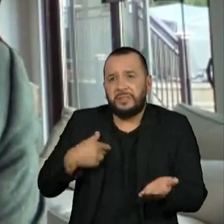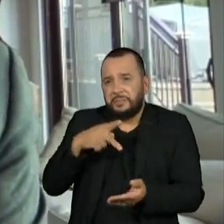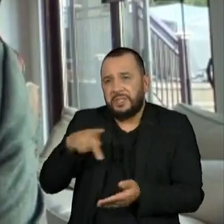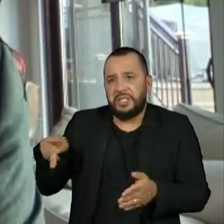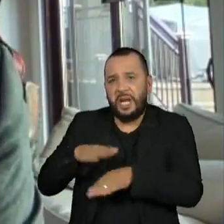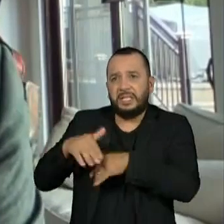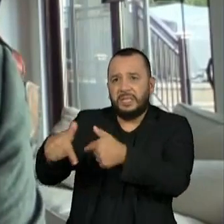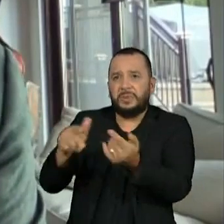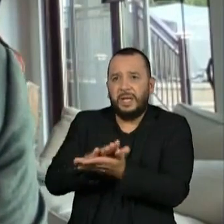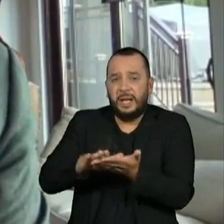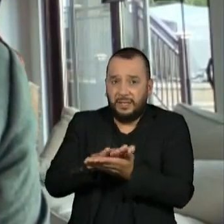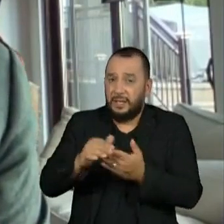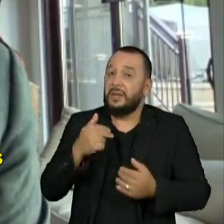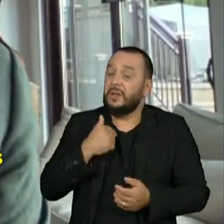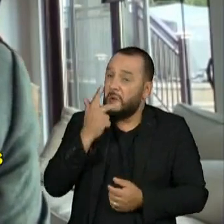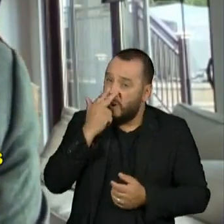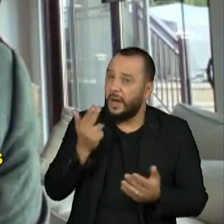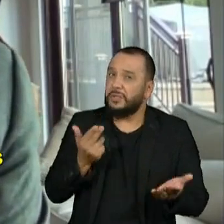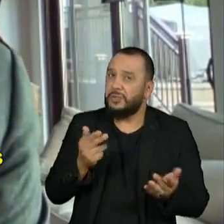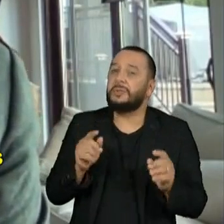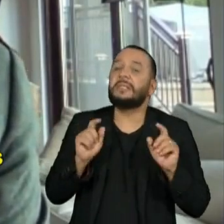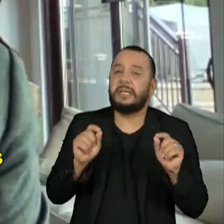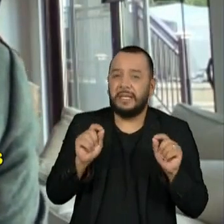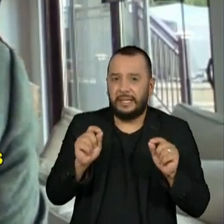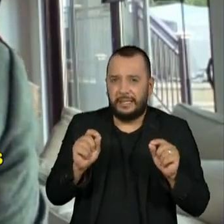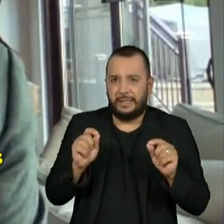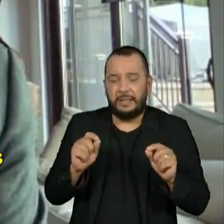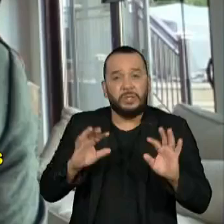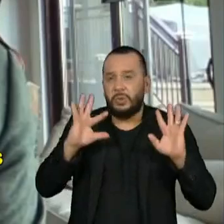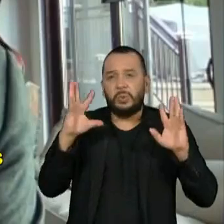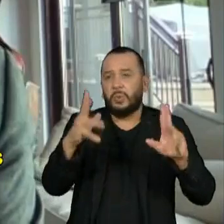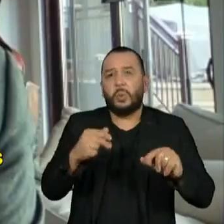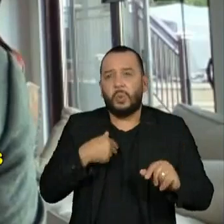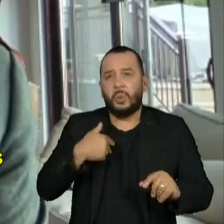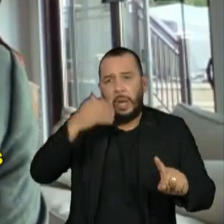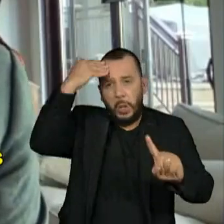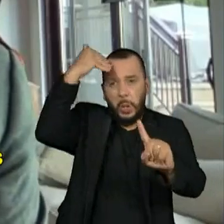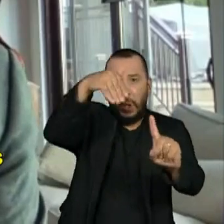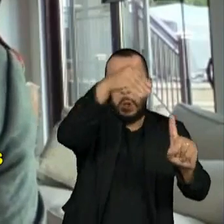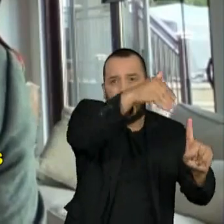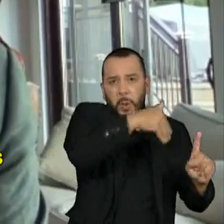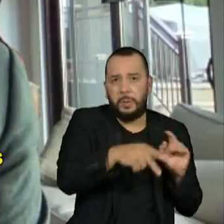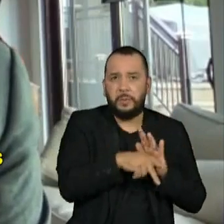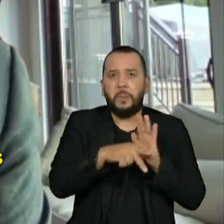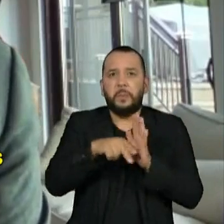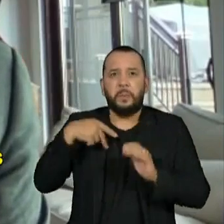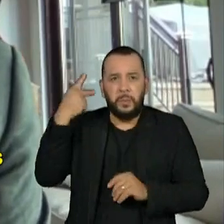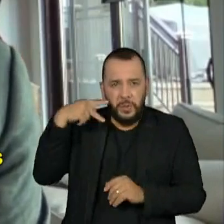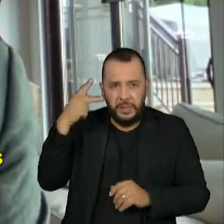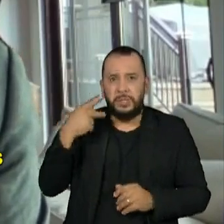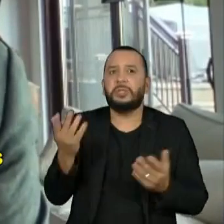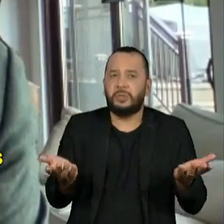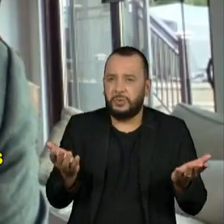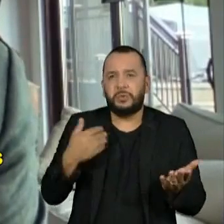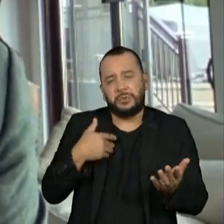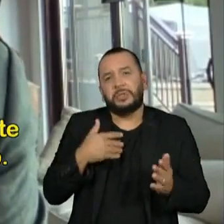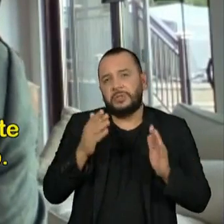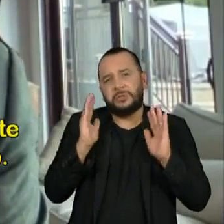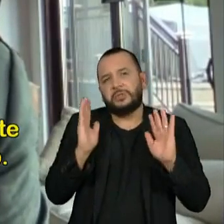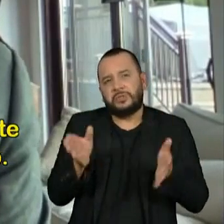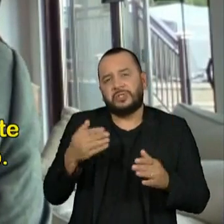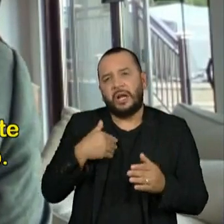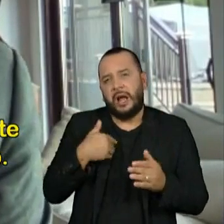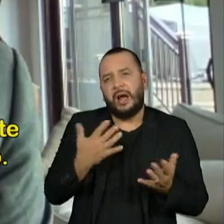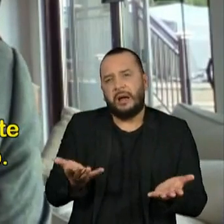tempting, very tempting, to blame everything on populist presidents who were unpopular